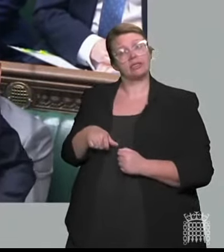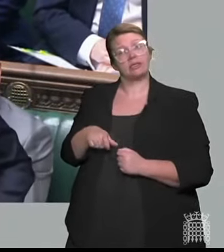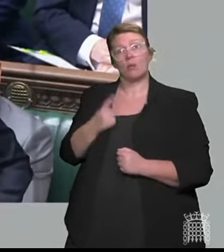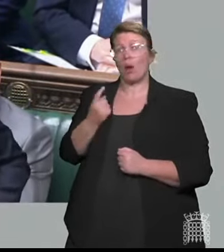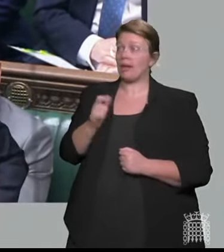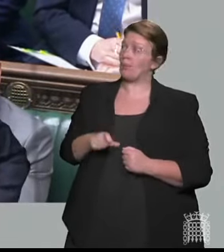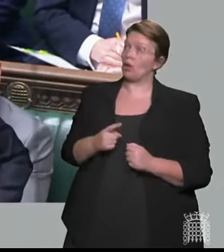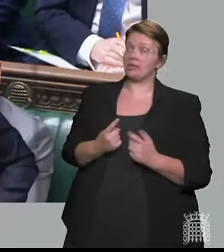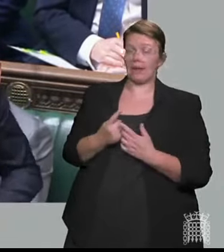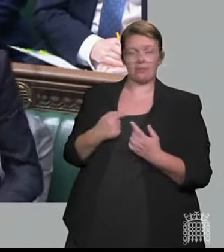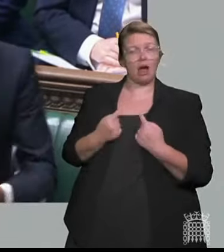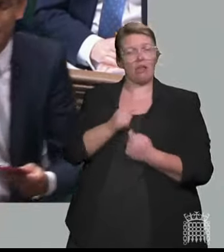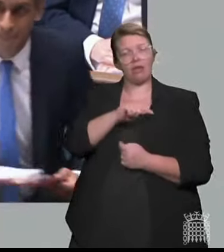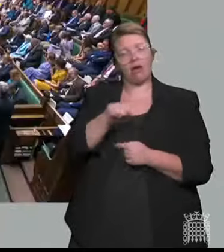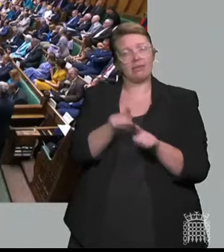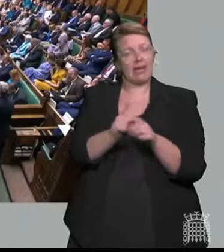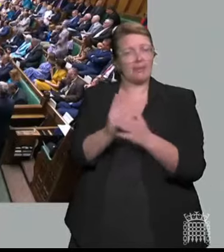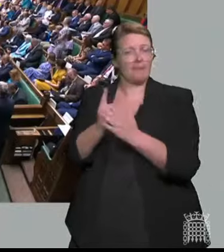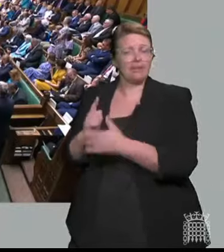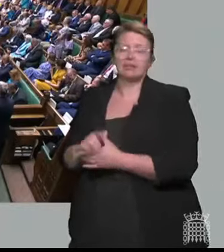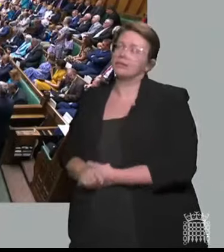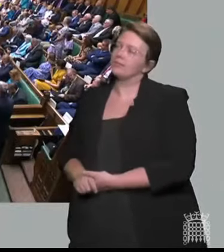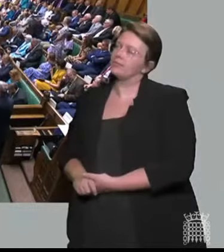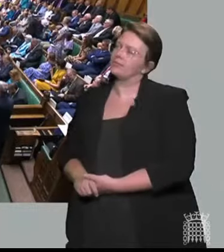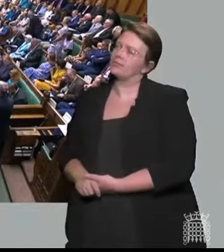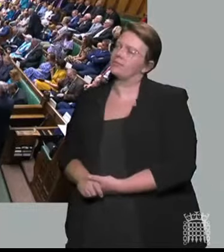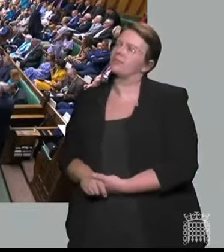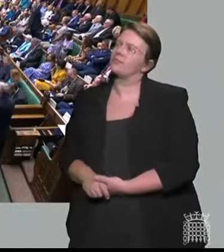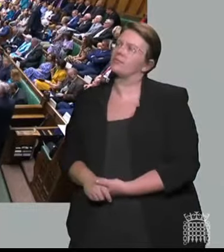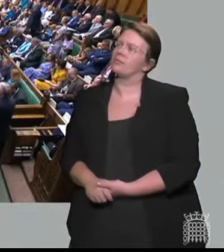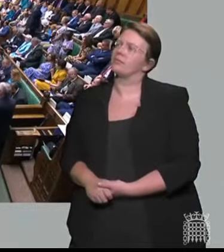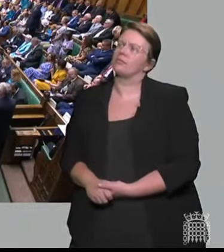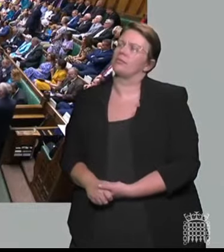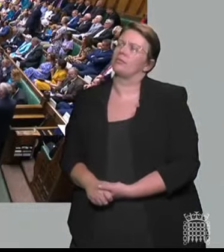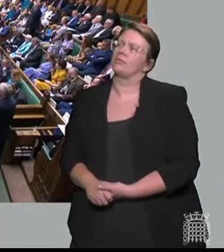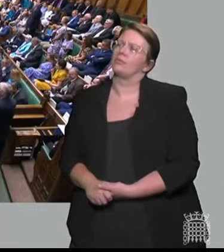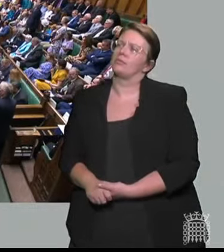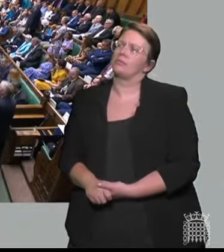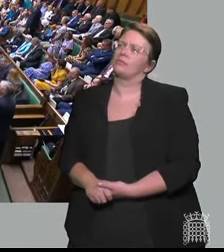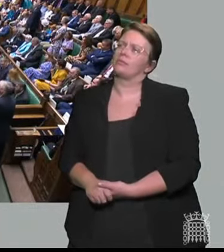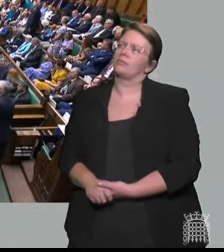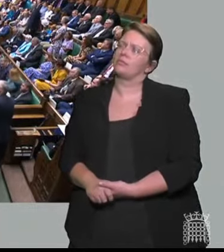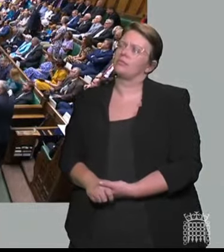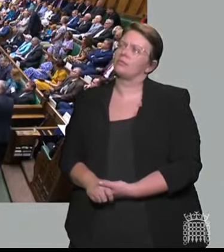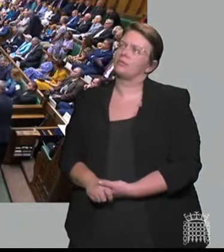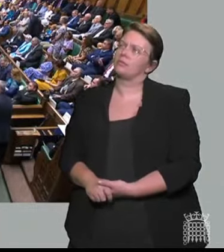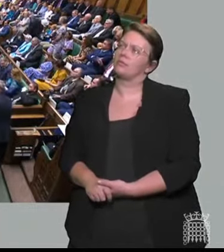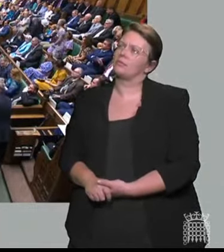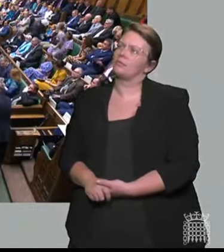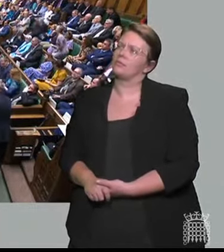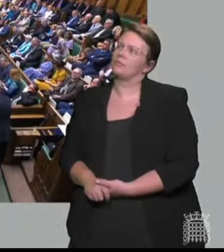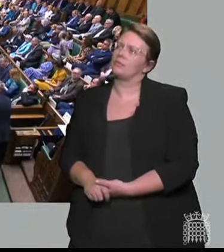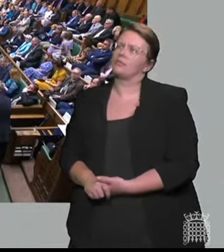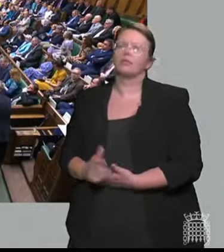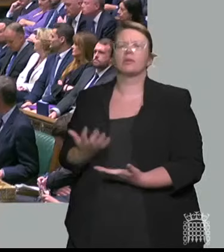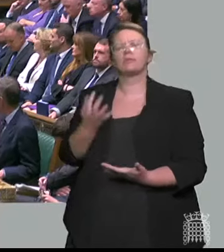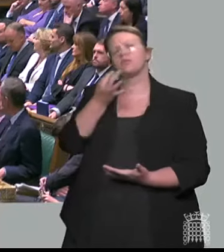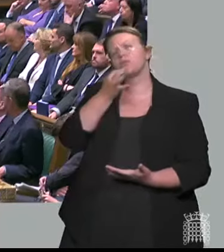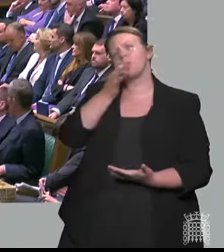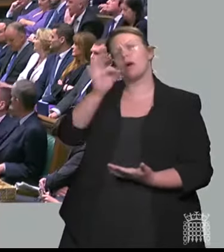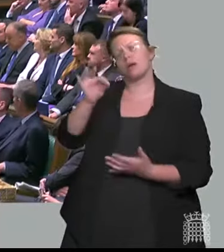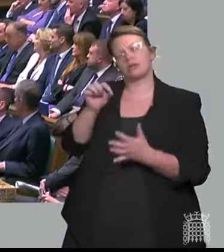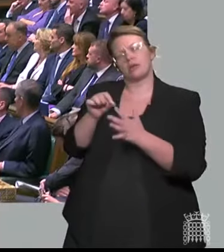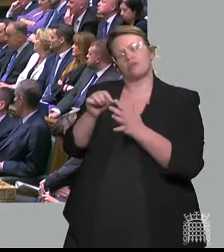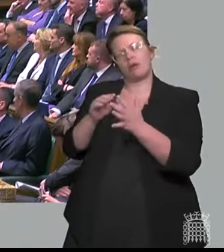has had the same thing happen to them. John Penrose. Mr. Speaker, can I interest the Prime Minister in proposals from the Carbon